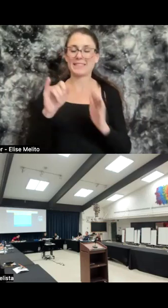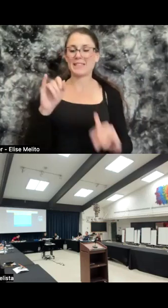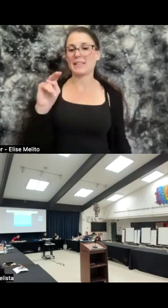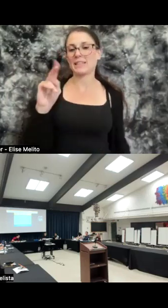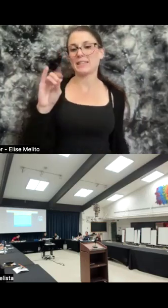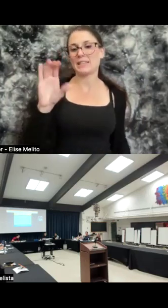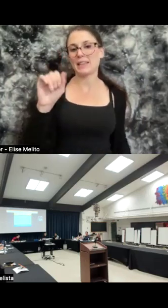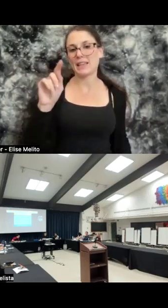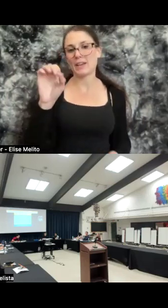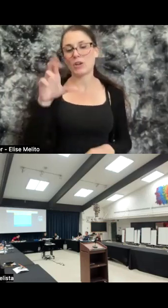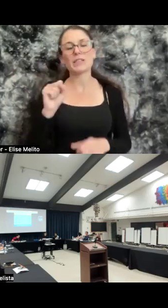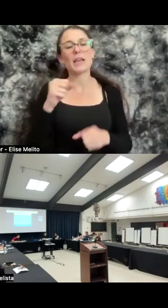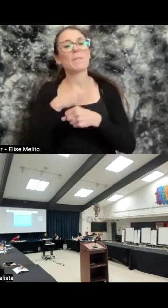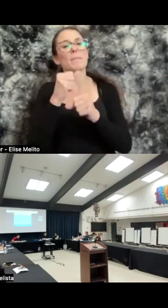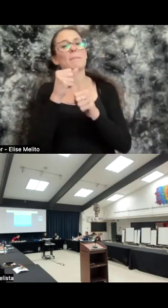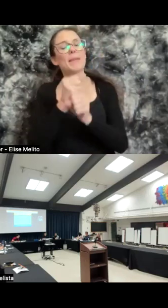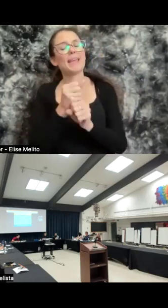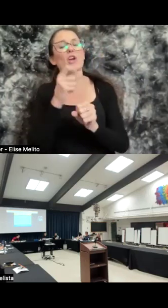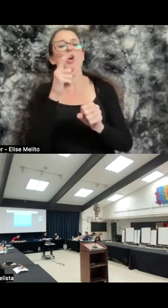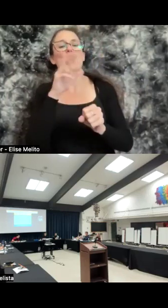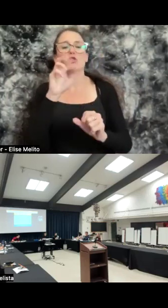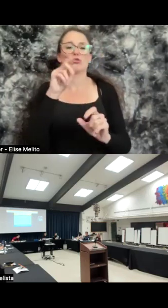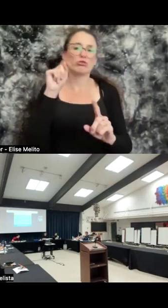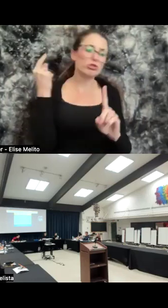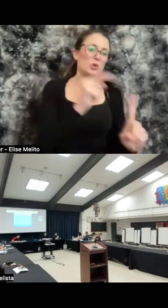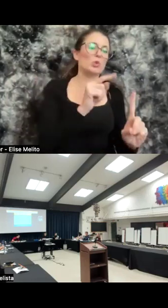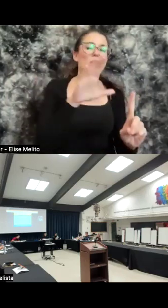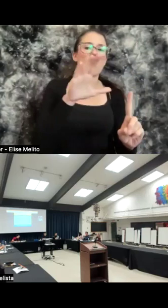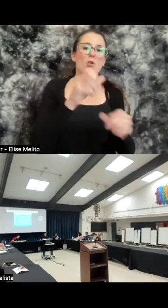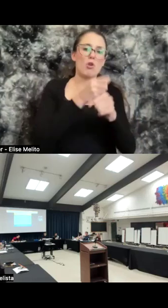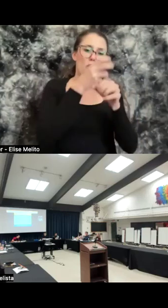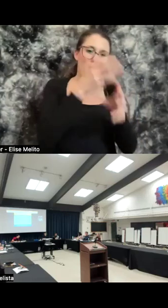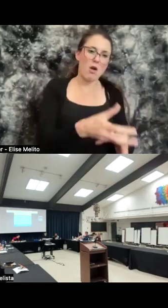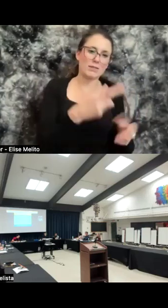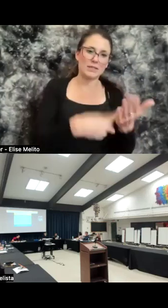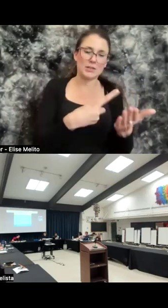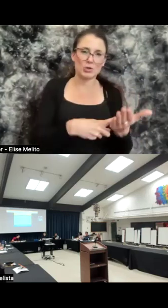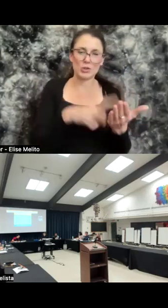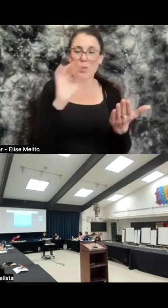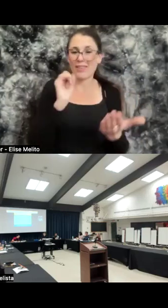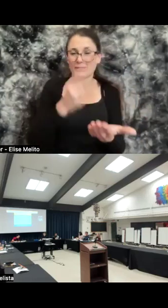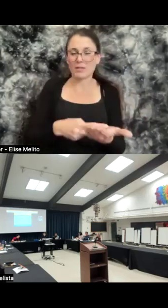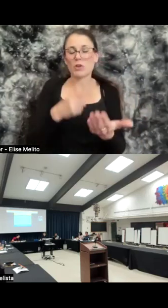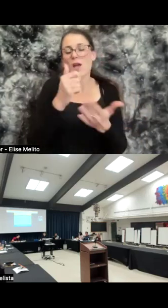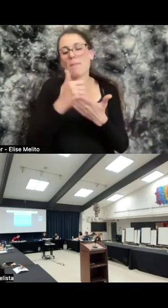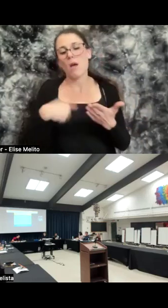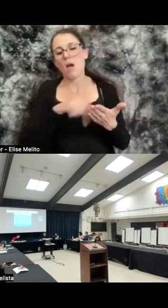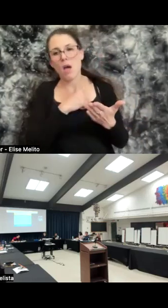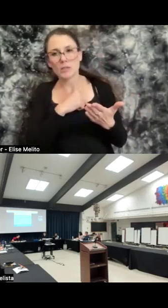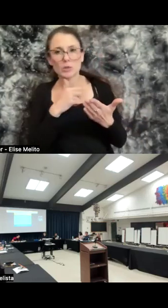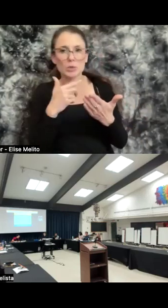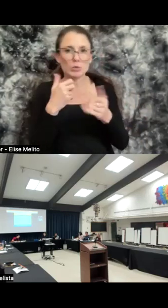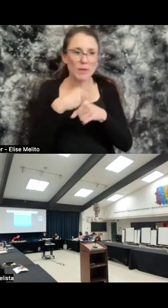cause discussions. So these structured conversations are aiding us in making recommendations, advising